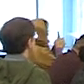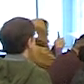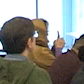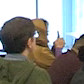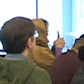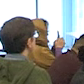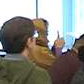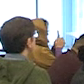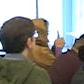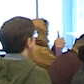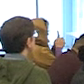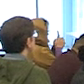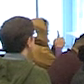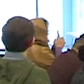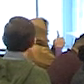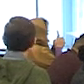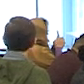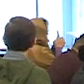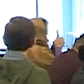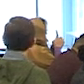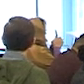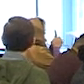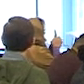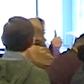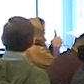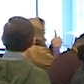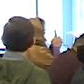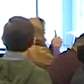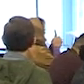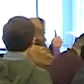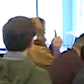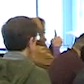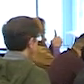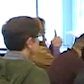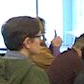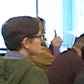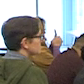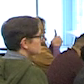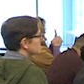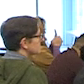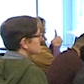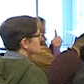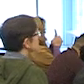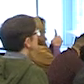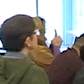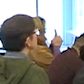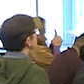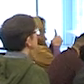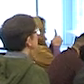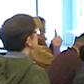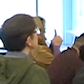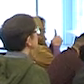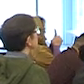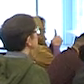survivors, and who I think represents the future of where we need to go in activism and in